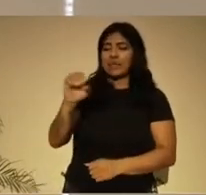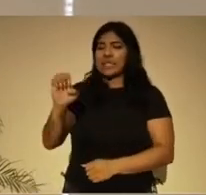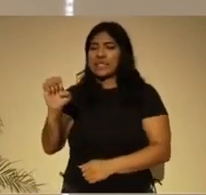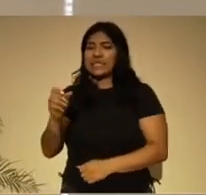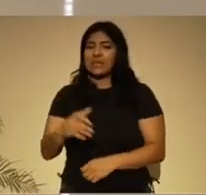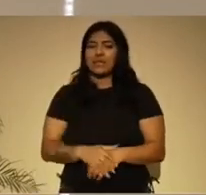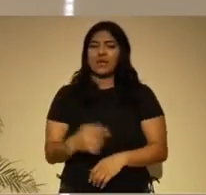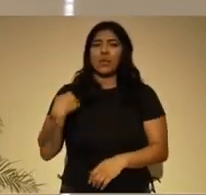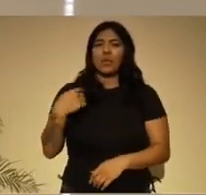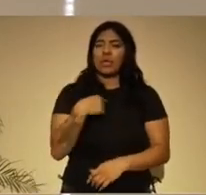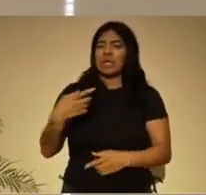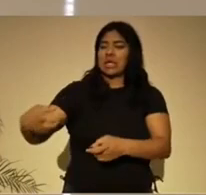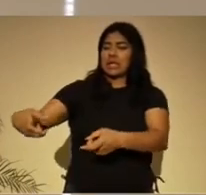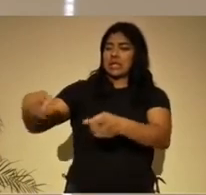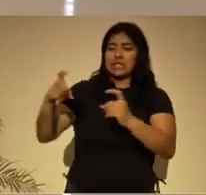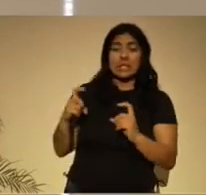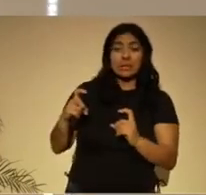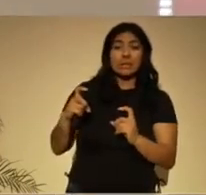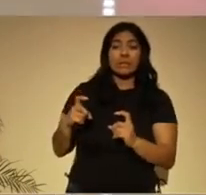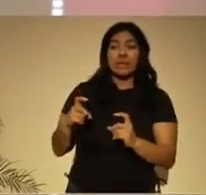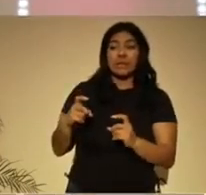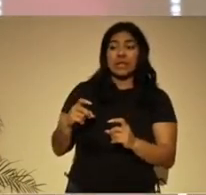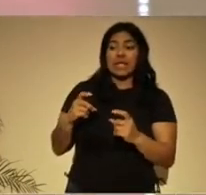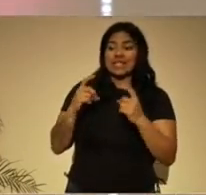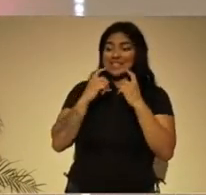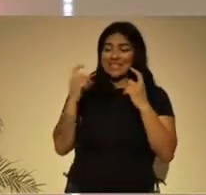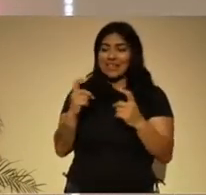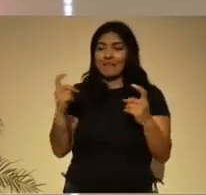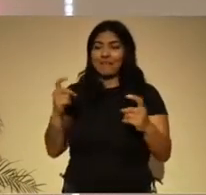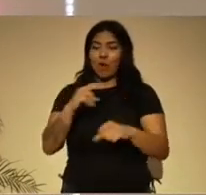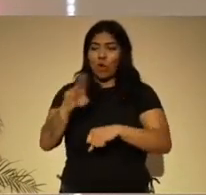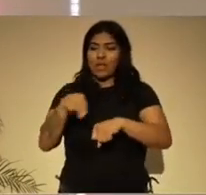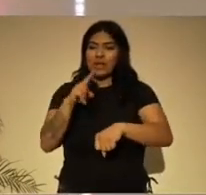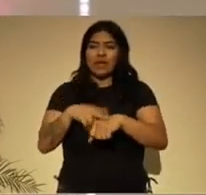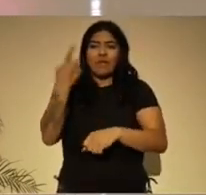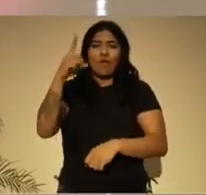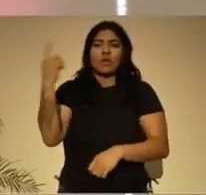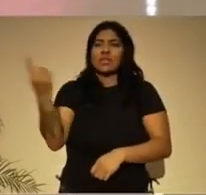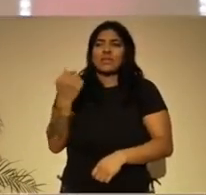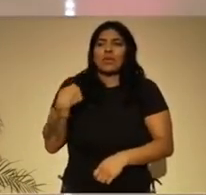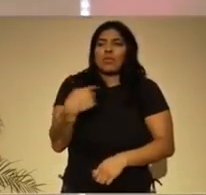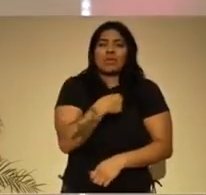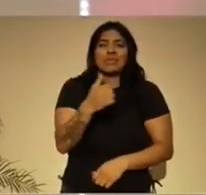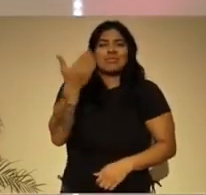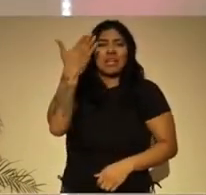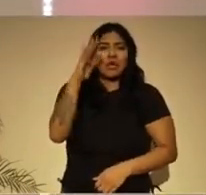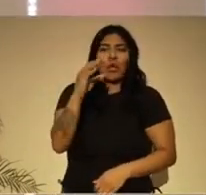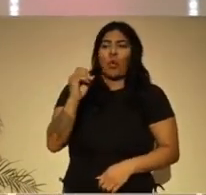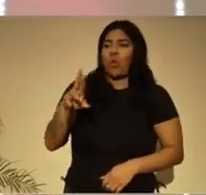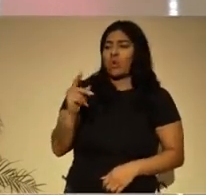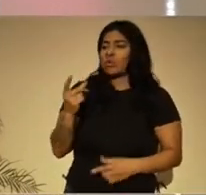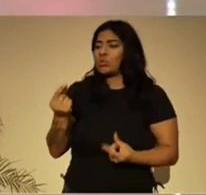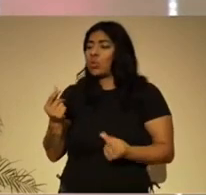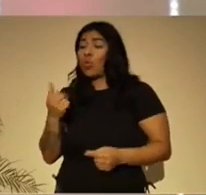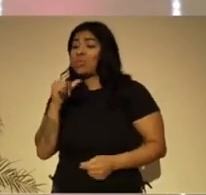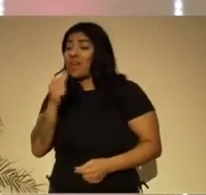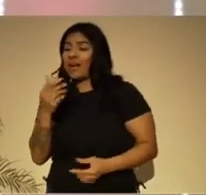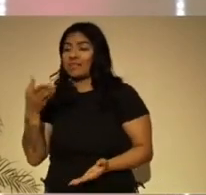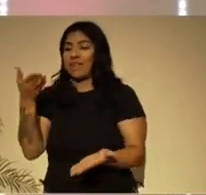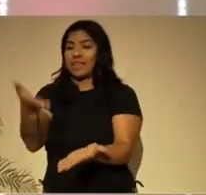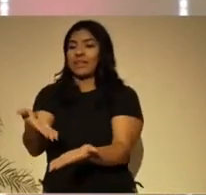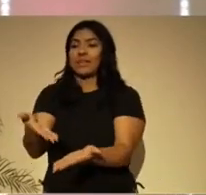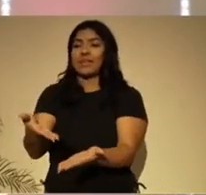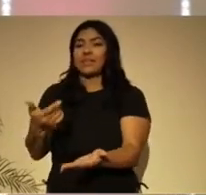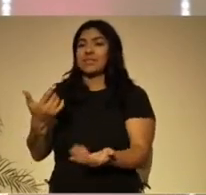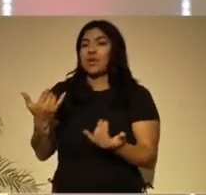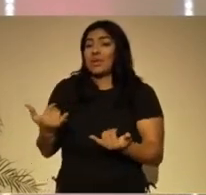inherited the consequences of sin, and now we are sinful in nature for something that we didn't even know, didn't do, weren't even there.